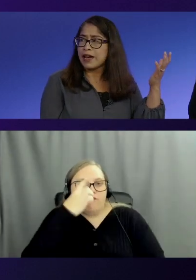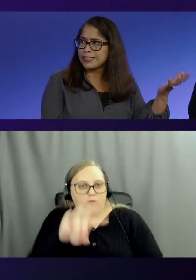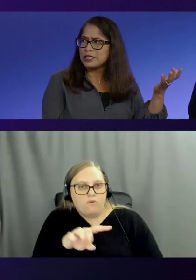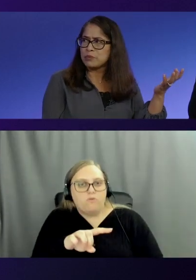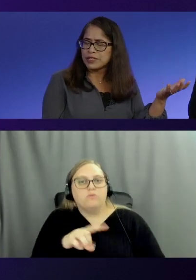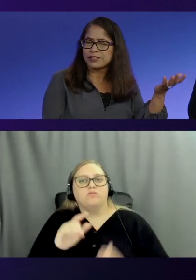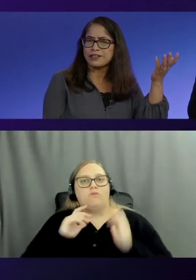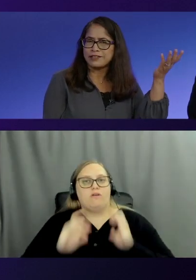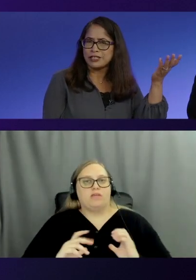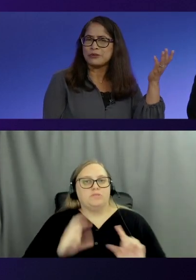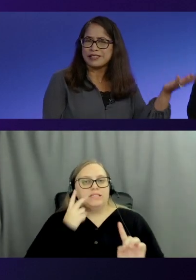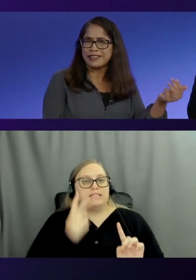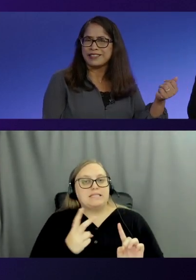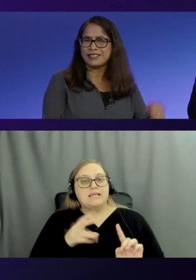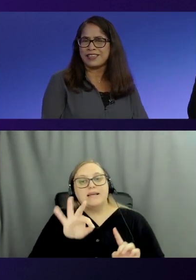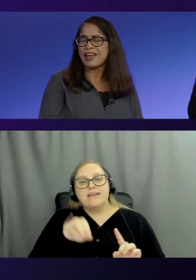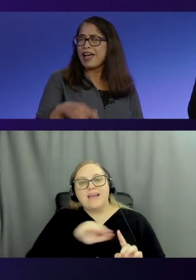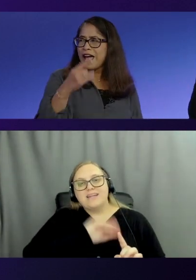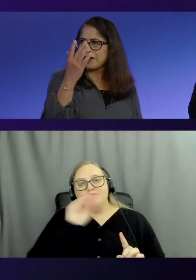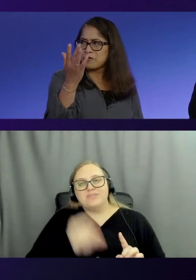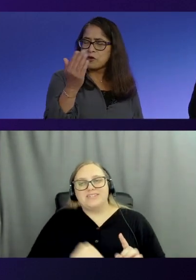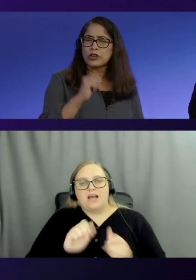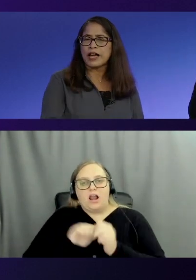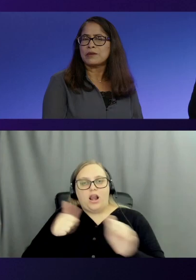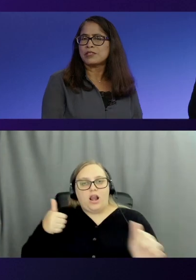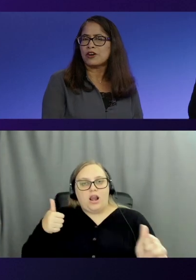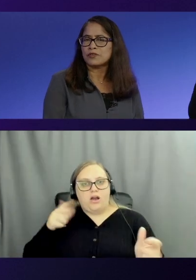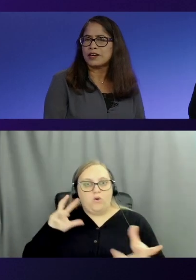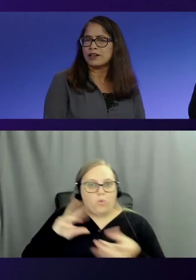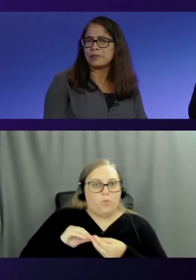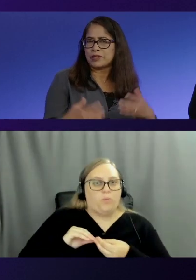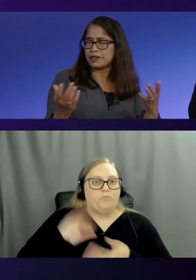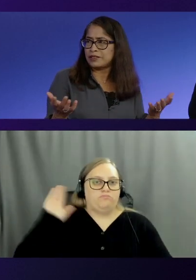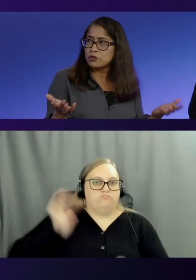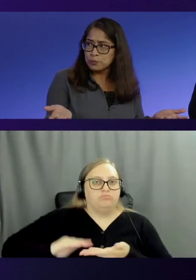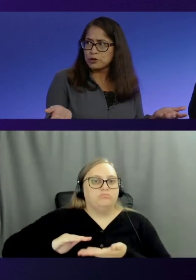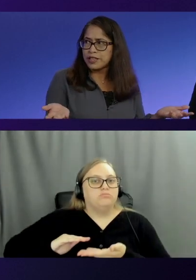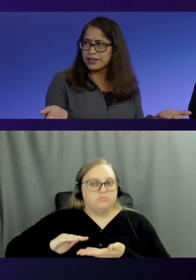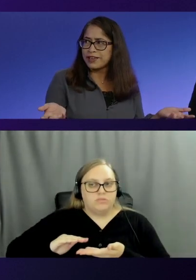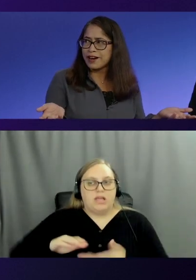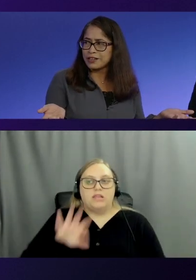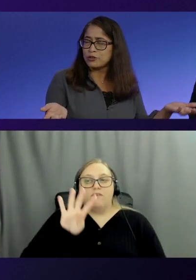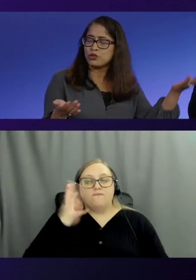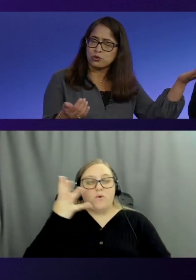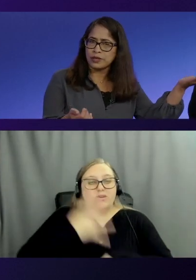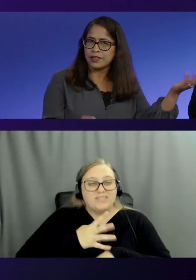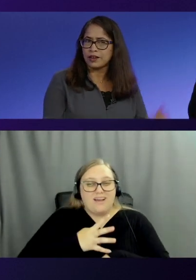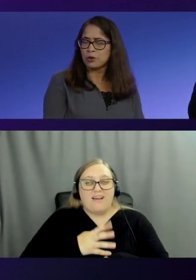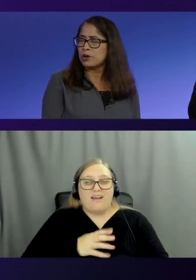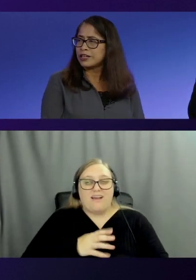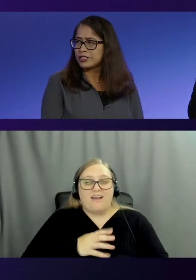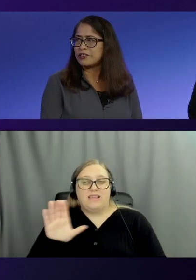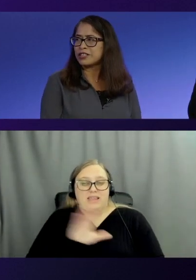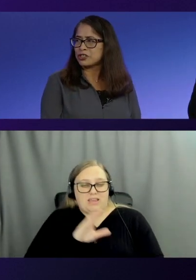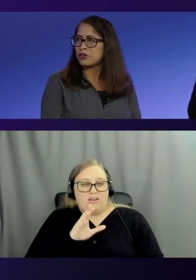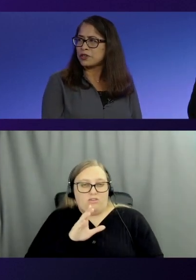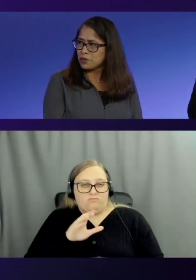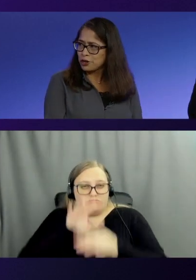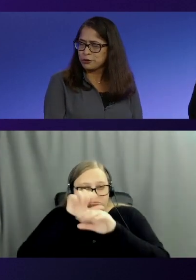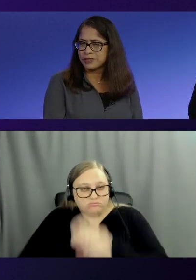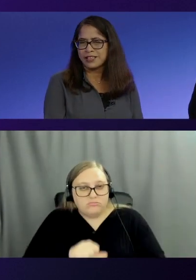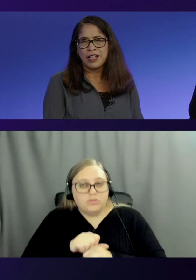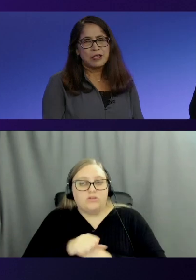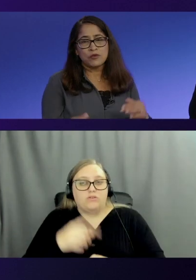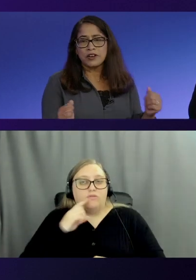seeing 90% reduced latency and 4 times of the throughput that they are used to with the older generation of